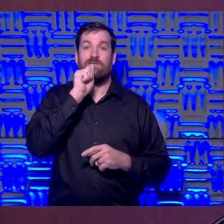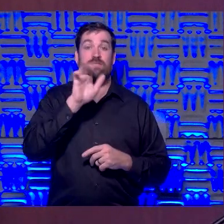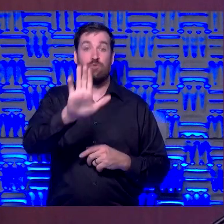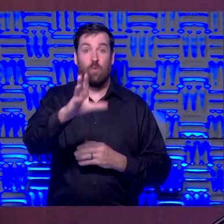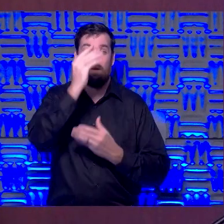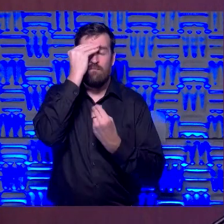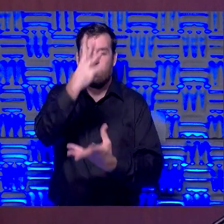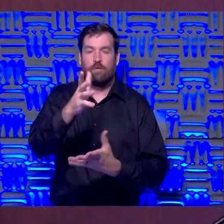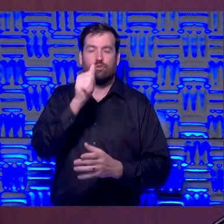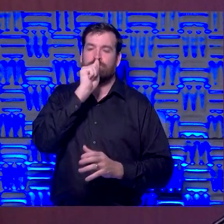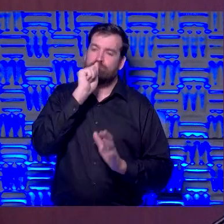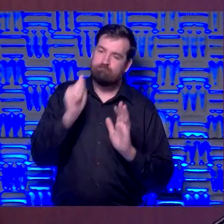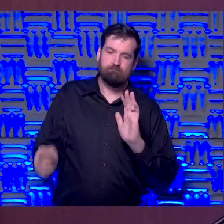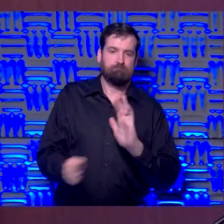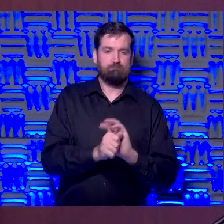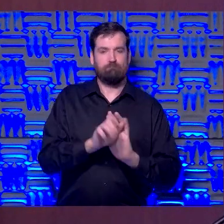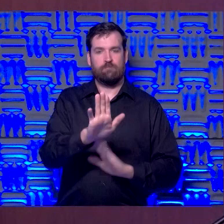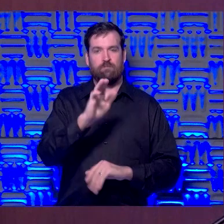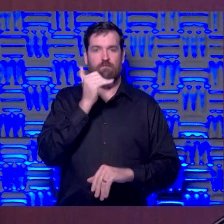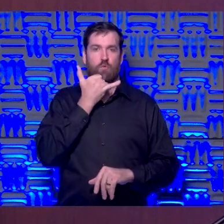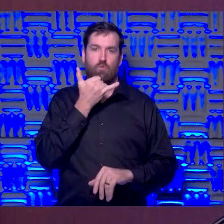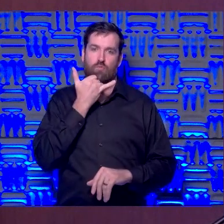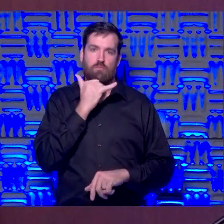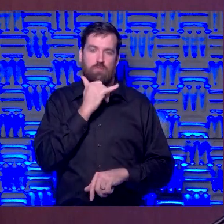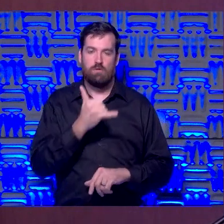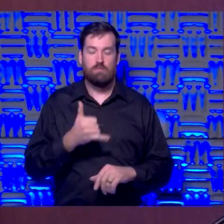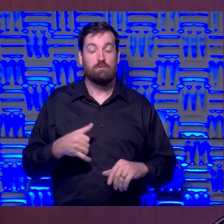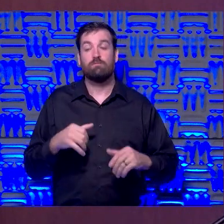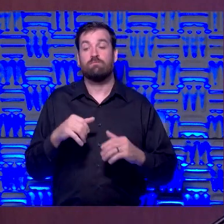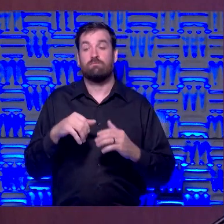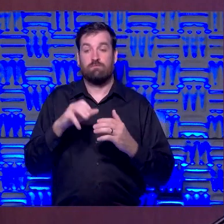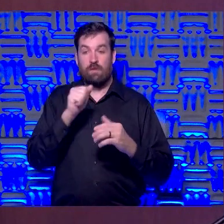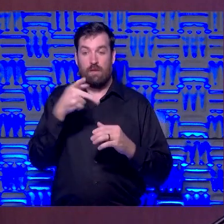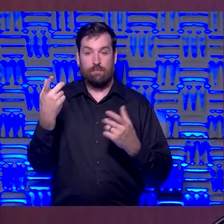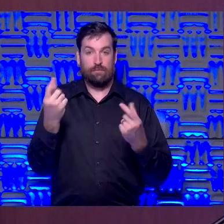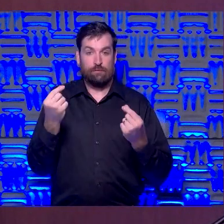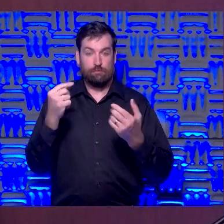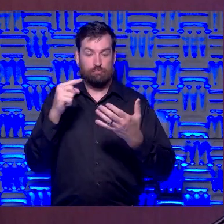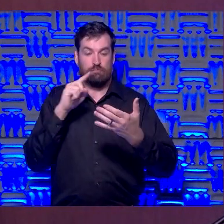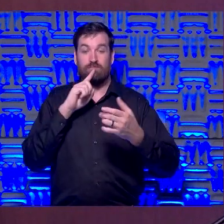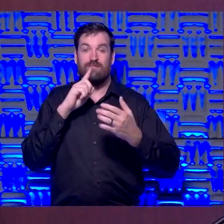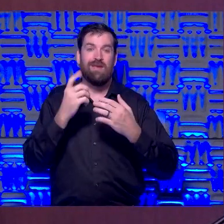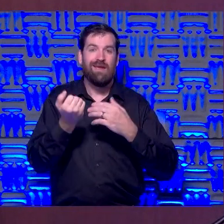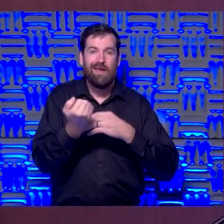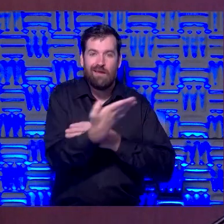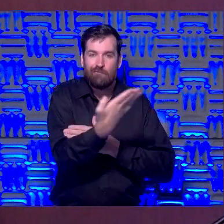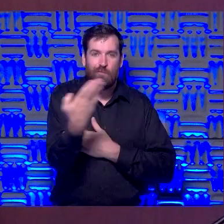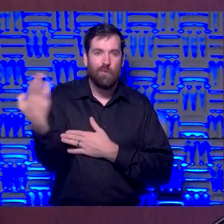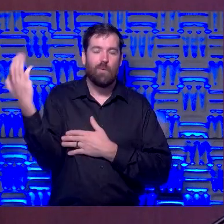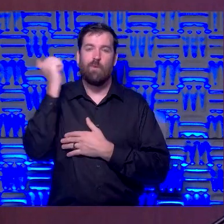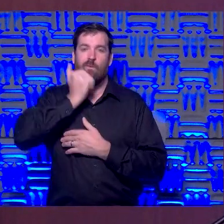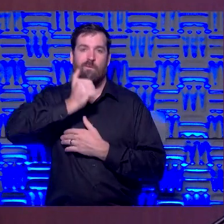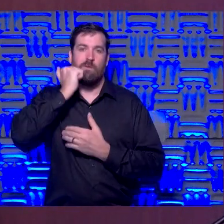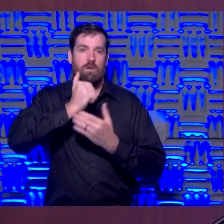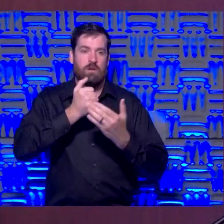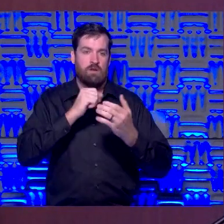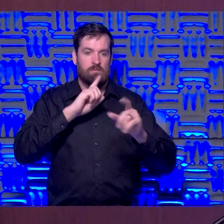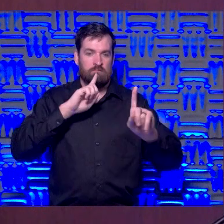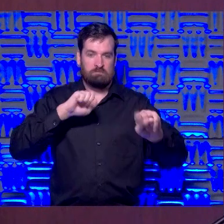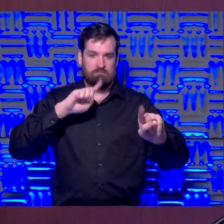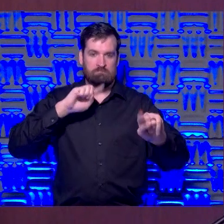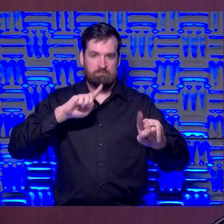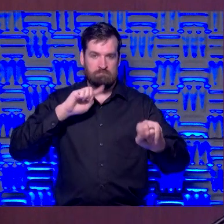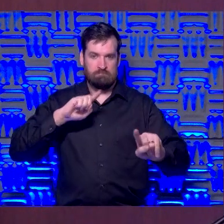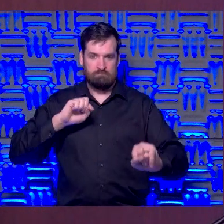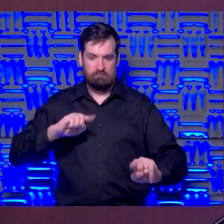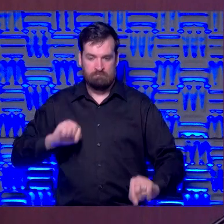go anywhere; it's just on your phone. But it is an app that you go through a series of questions every morning, and that gives you a code, and that code